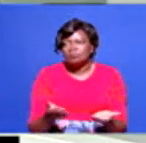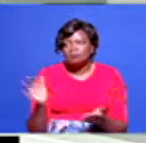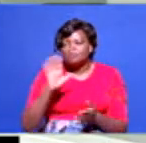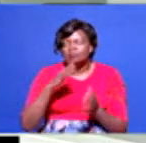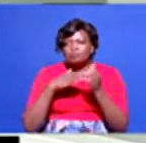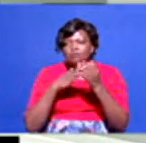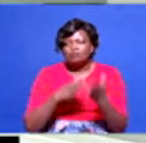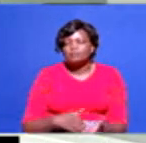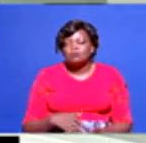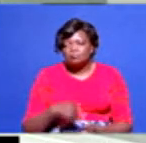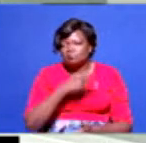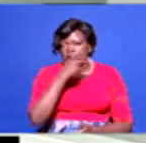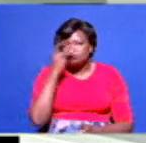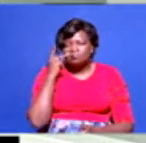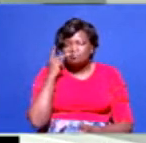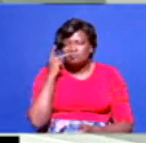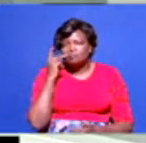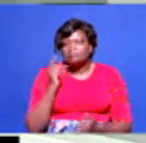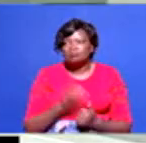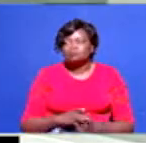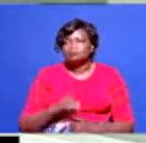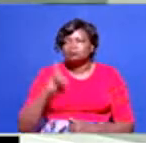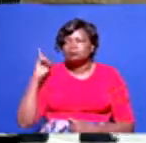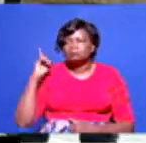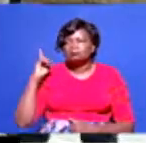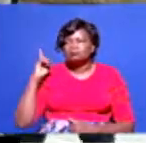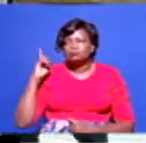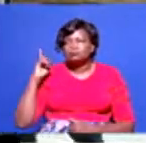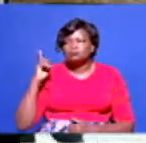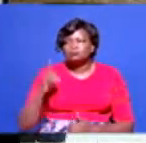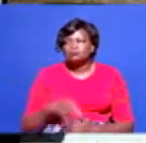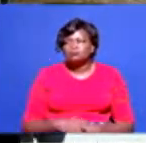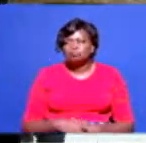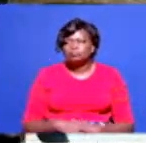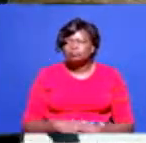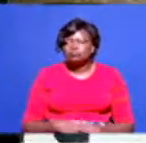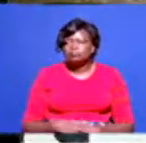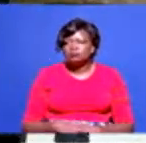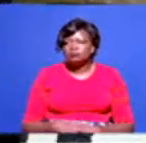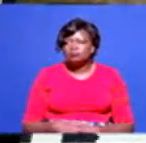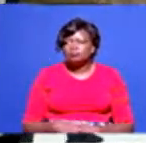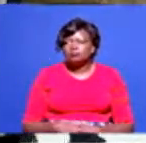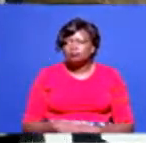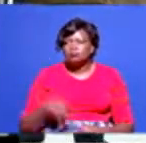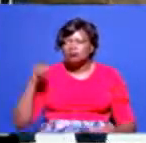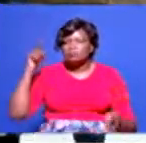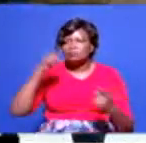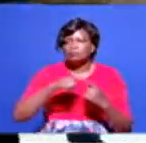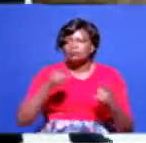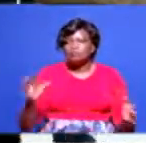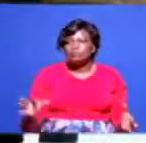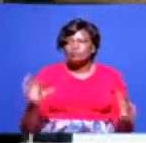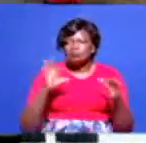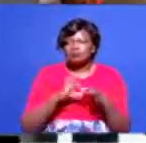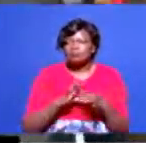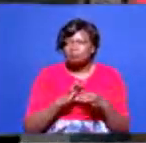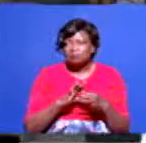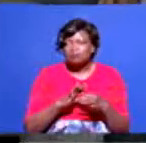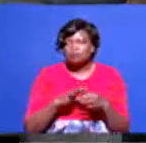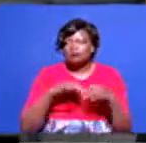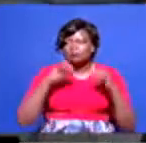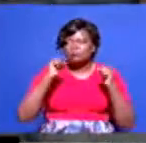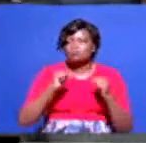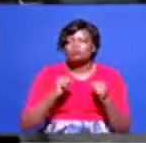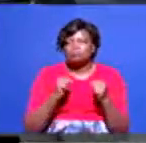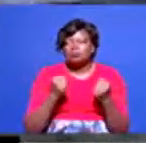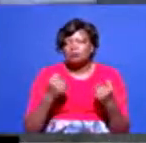Musyoka. Zainab Said now reports. The Azimio la Umoja Council has brokered a deal to have